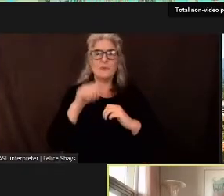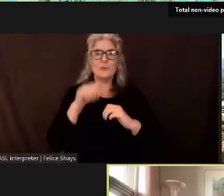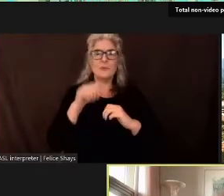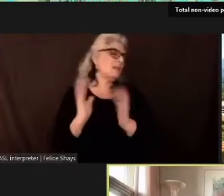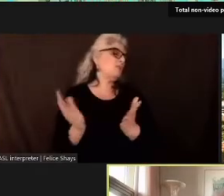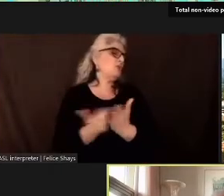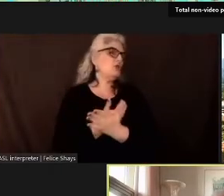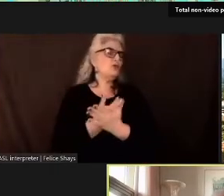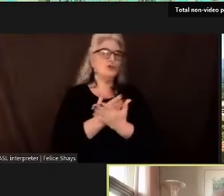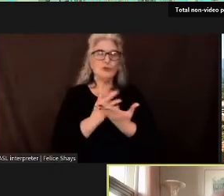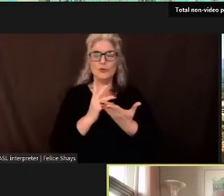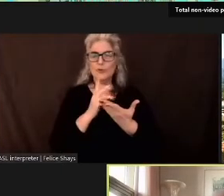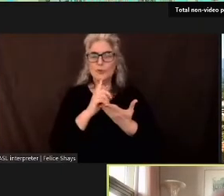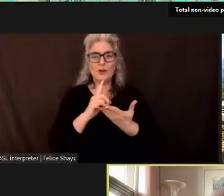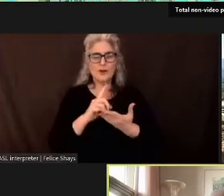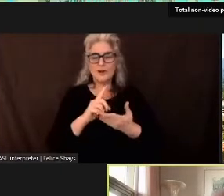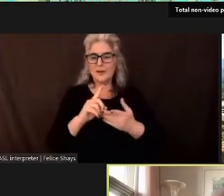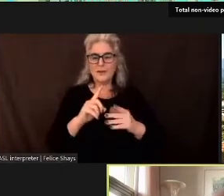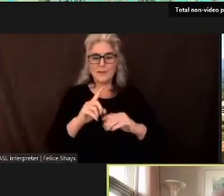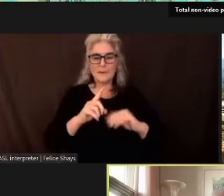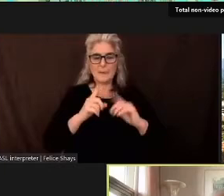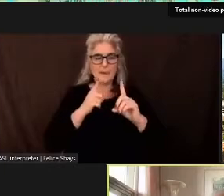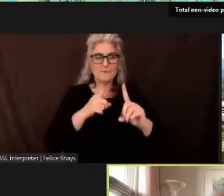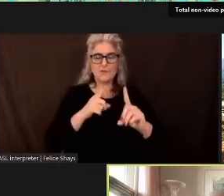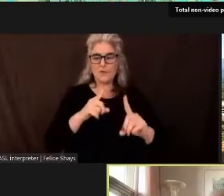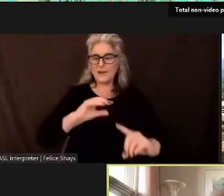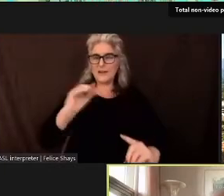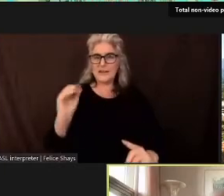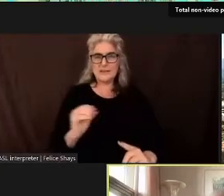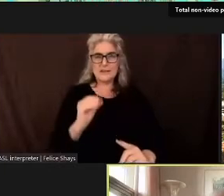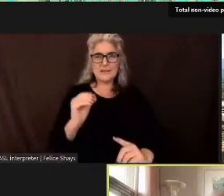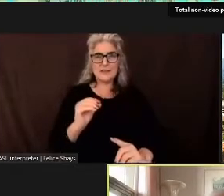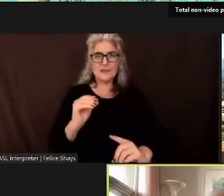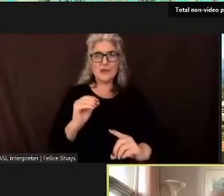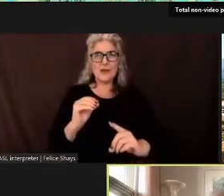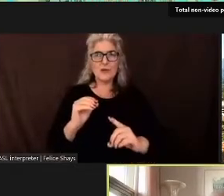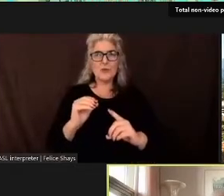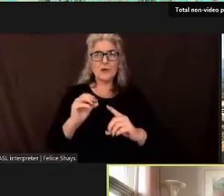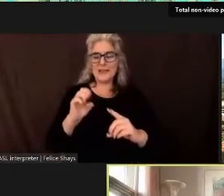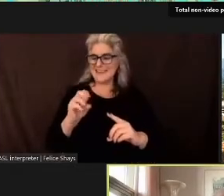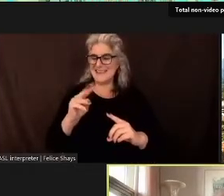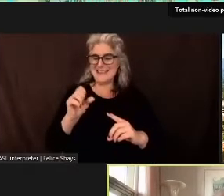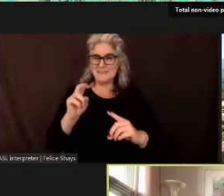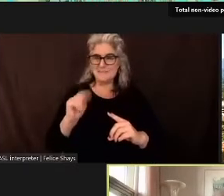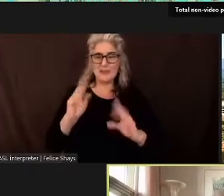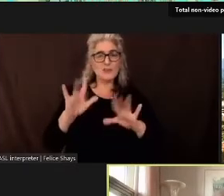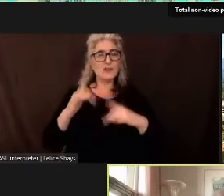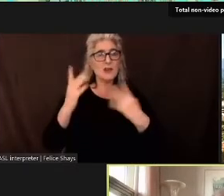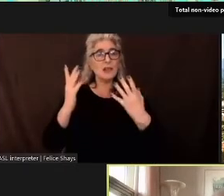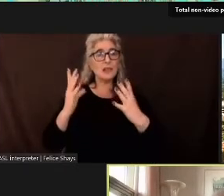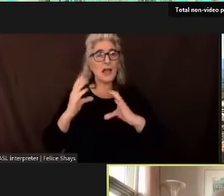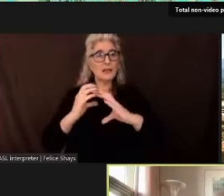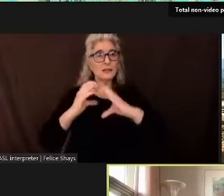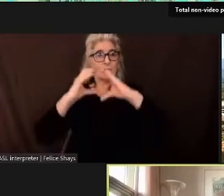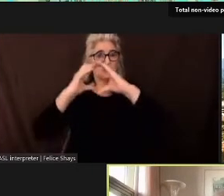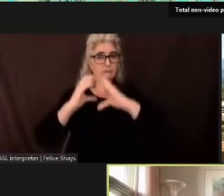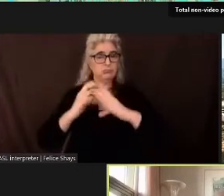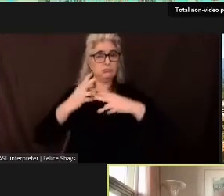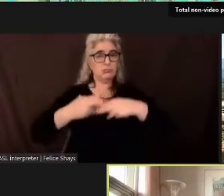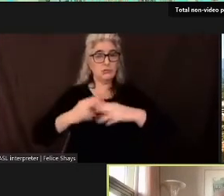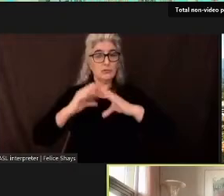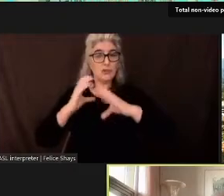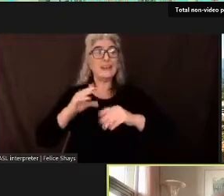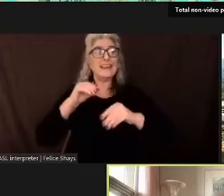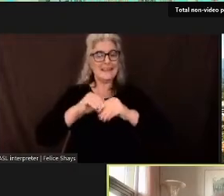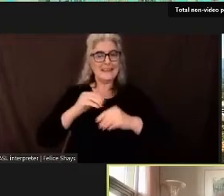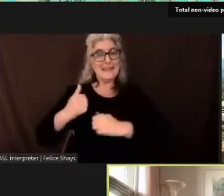4 zero-emission refrigerated lightweight truck in Canada.